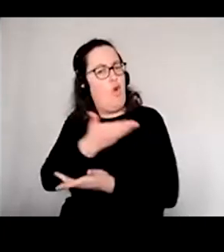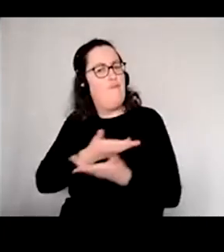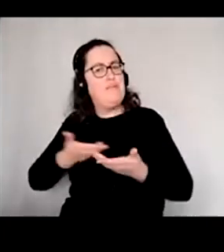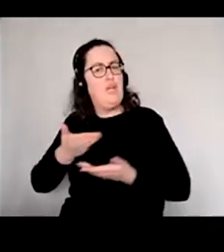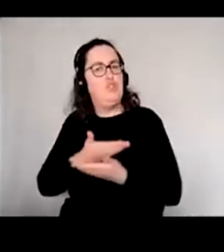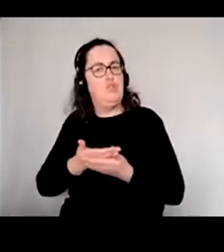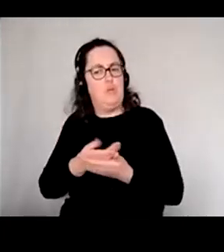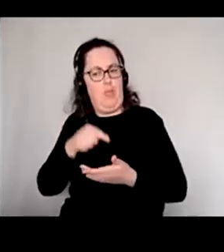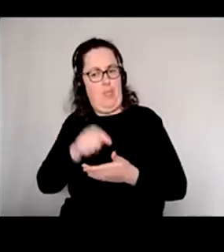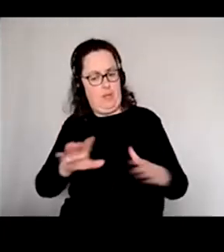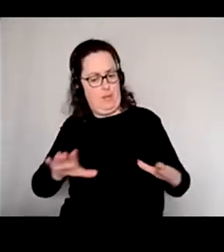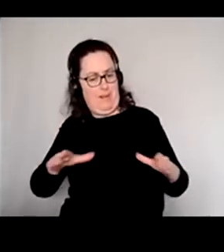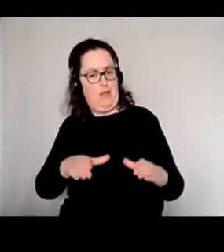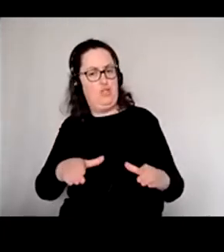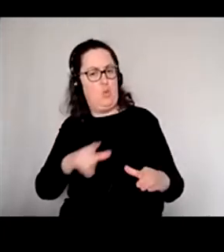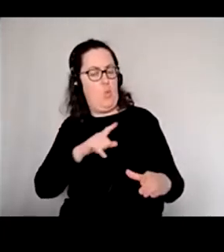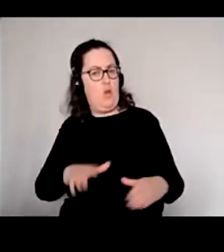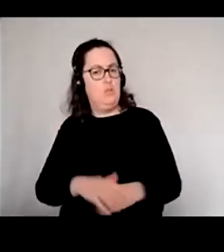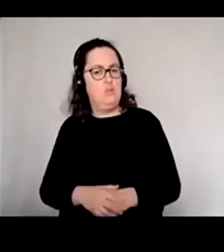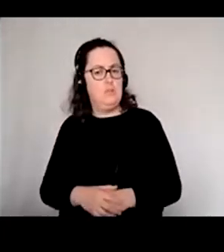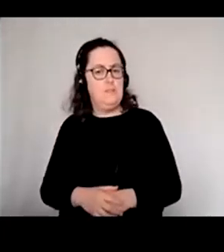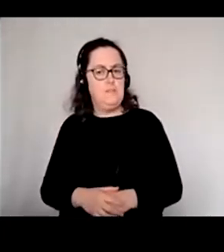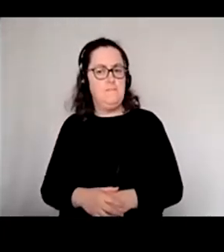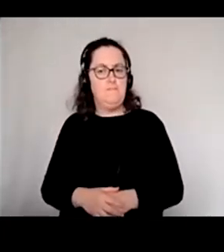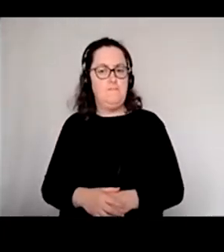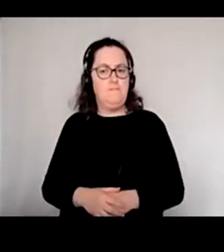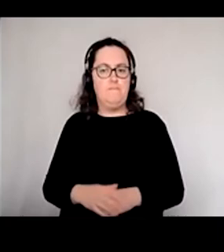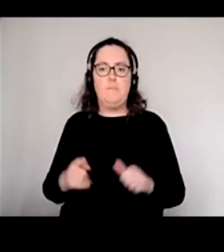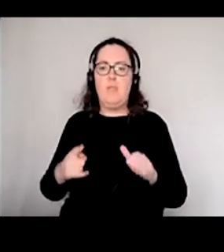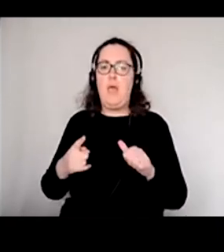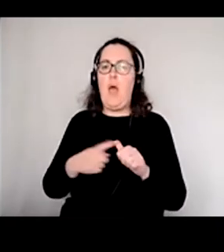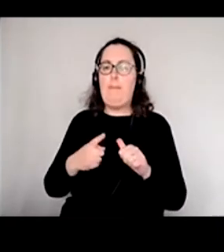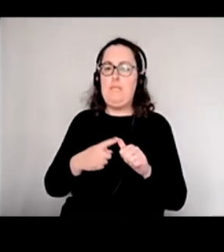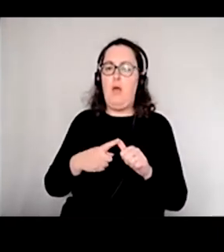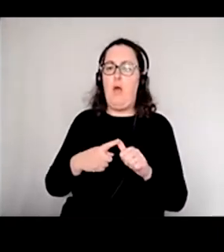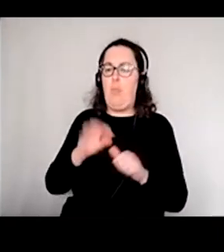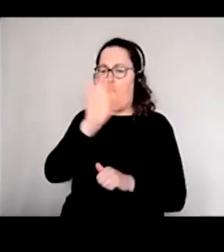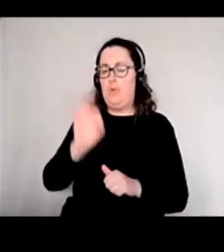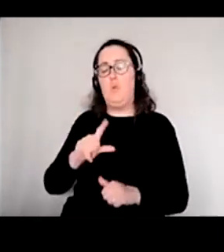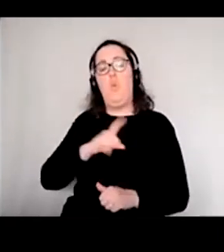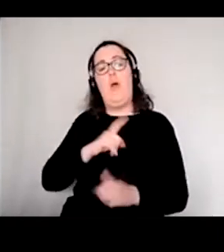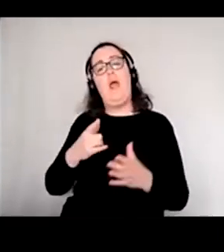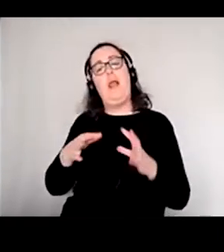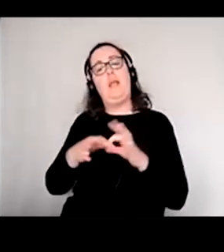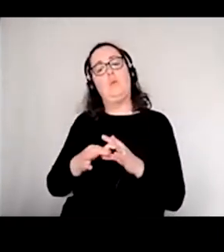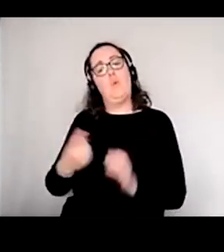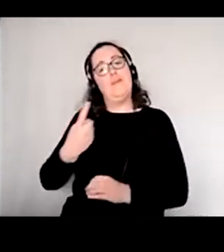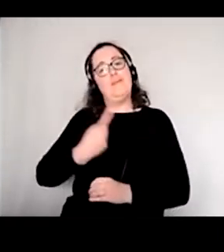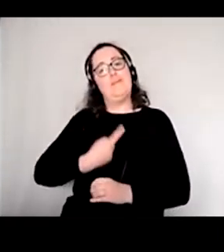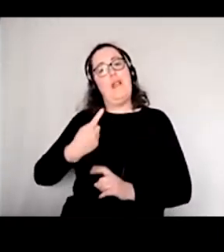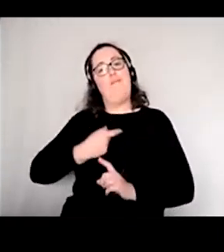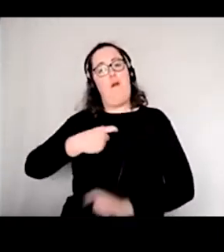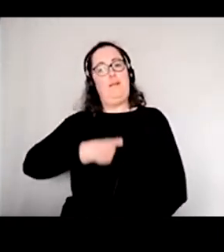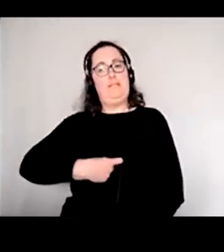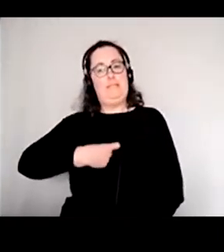that collection? Yeah, I think it's a really difficult question as it relates to autonomy and self-identification,